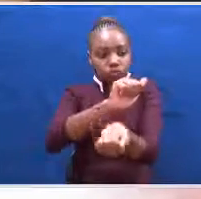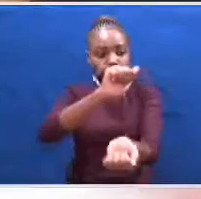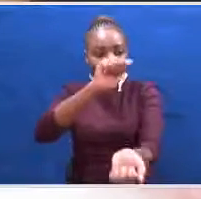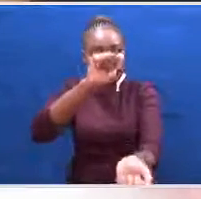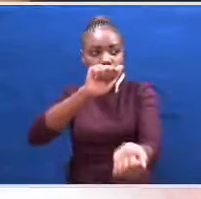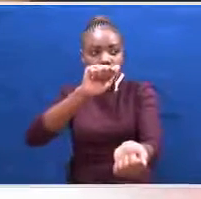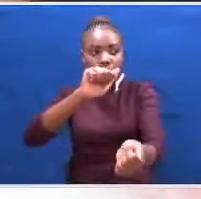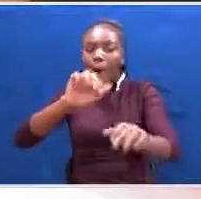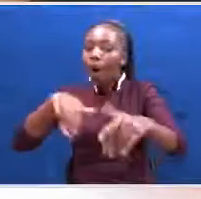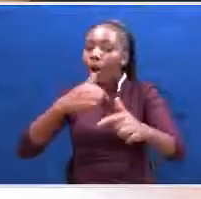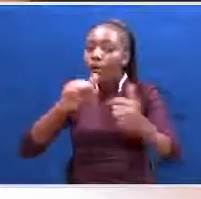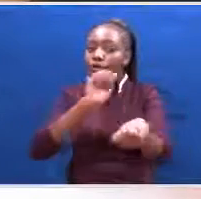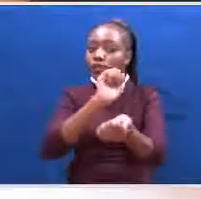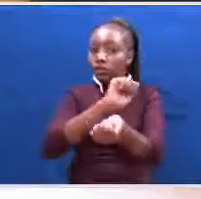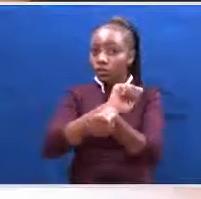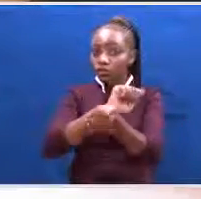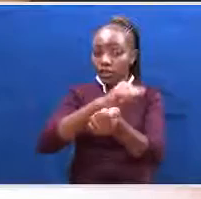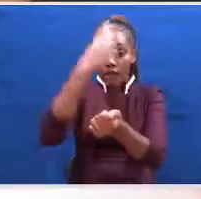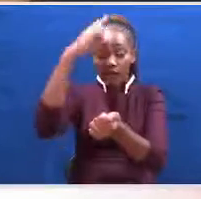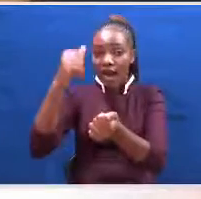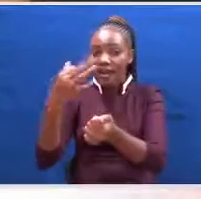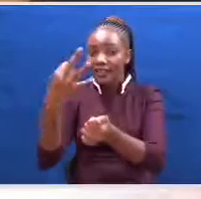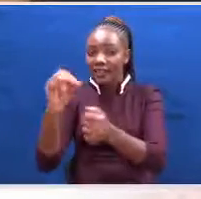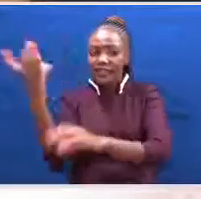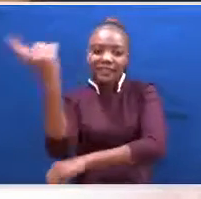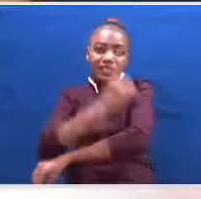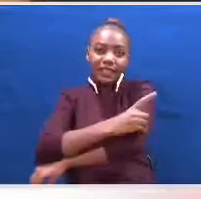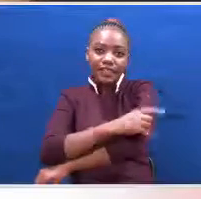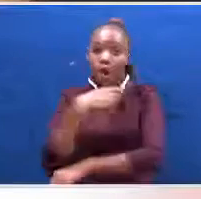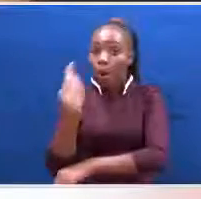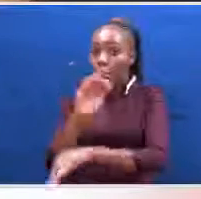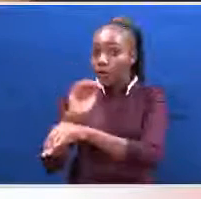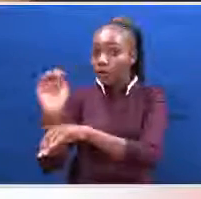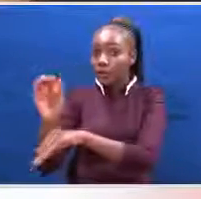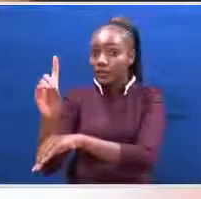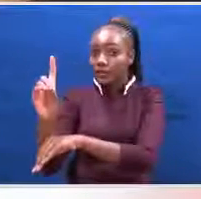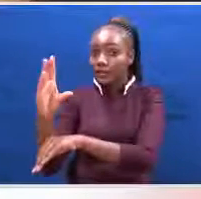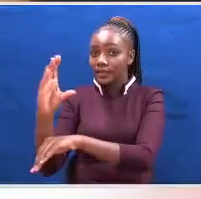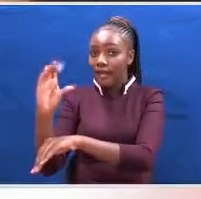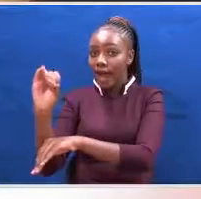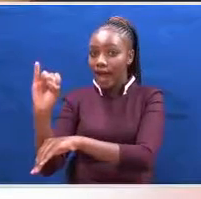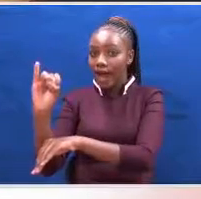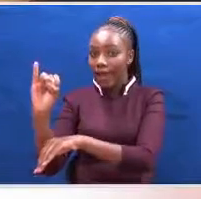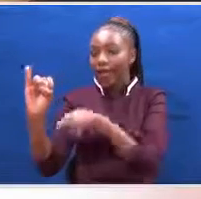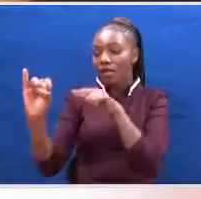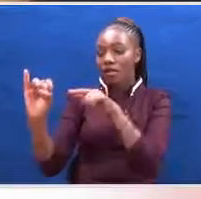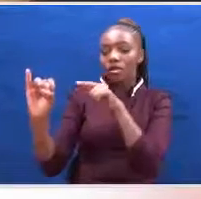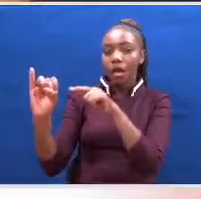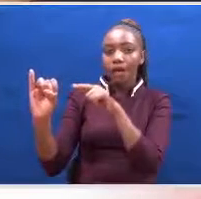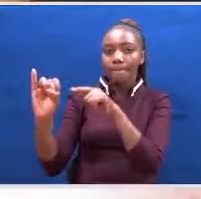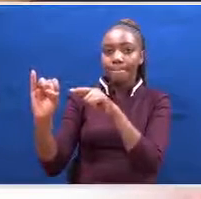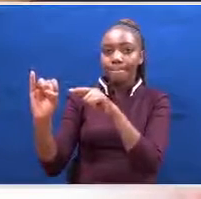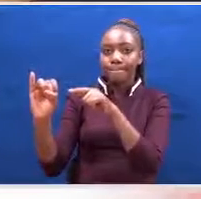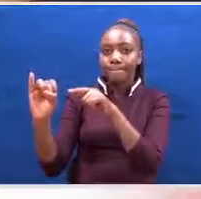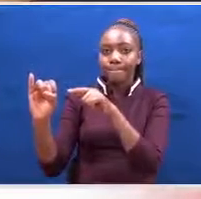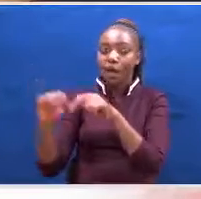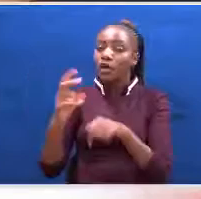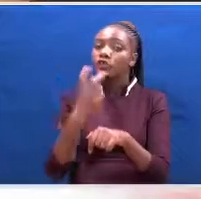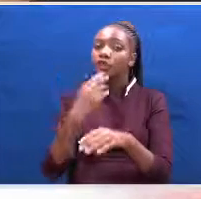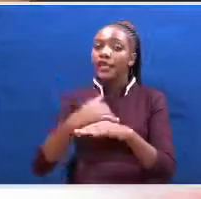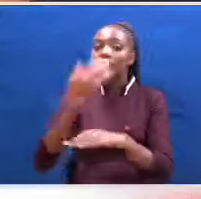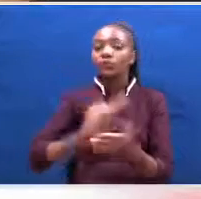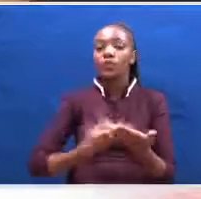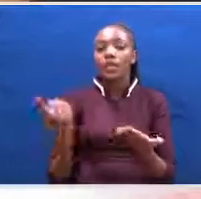boss or detain him for 30 days as requested by the Directorate of Criminal Investigations to Tuesday next